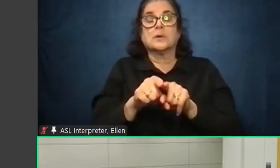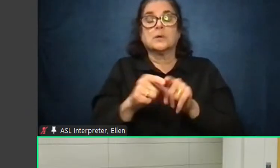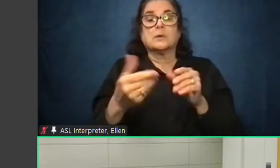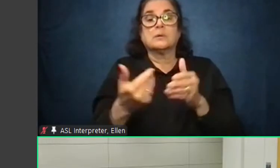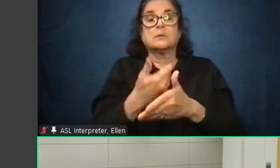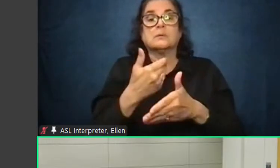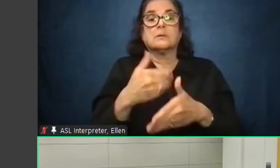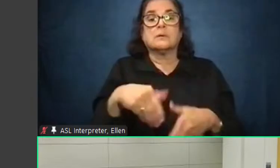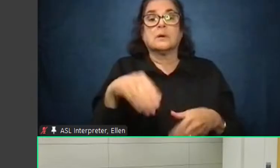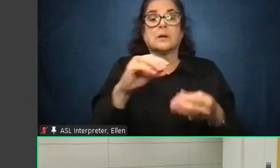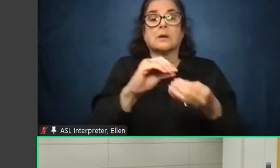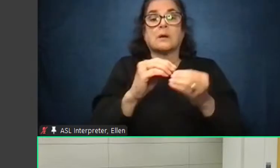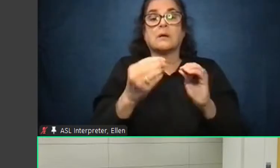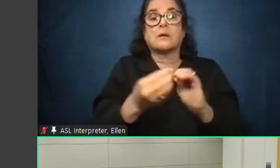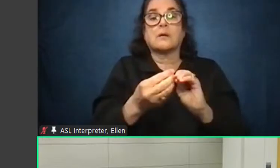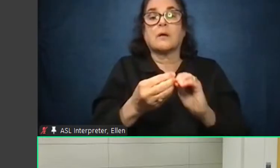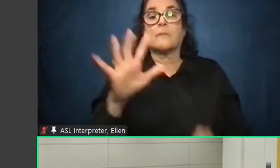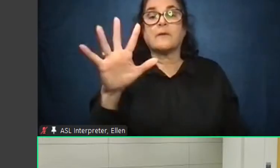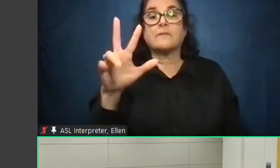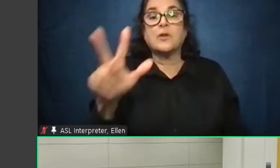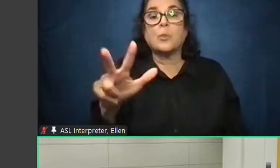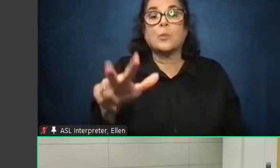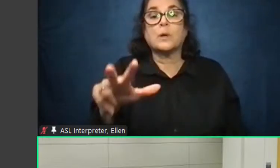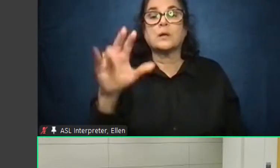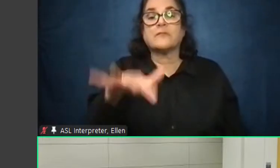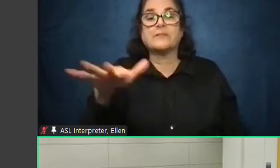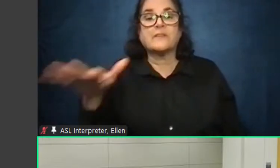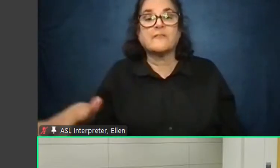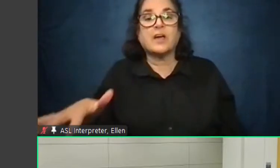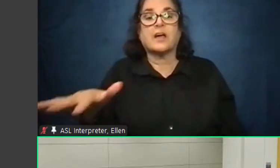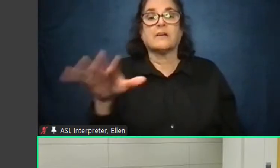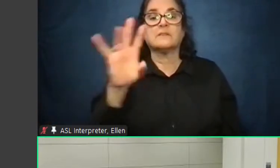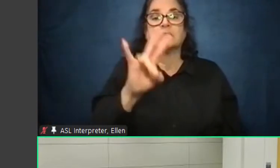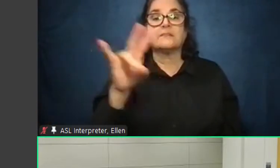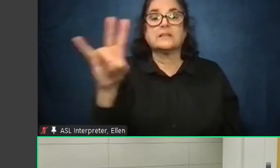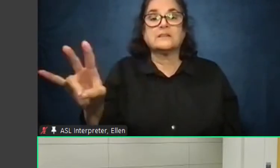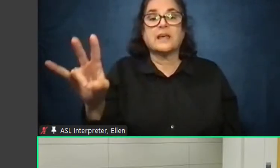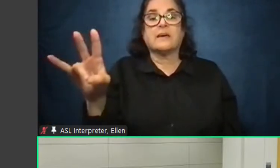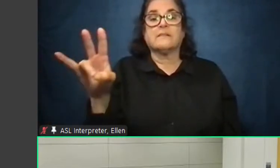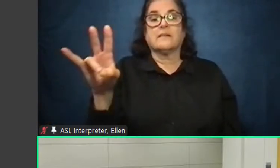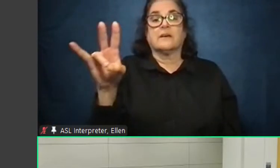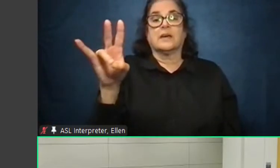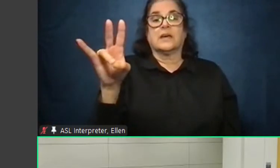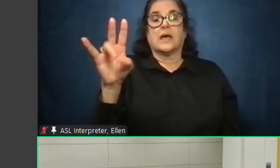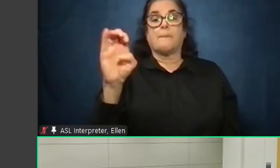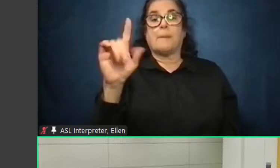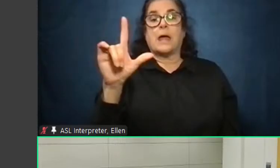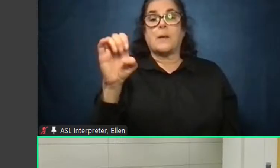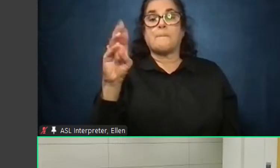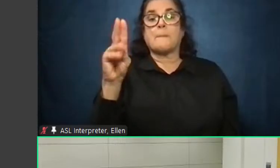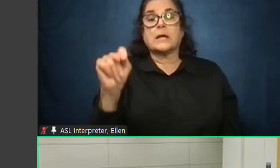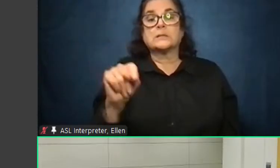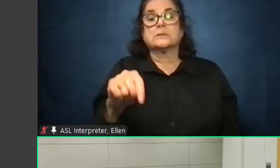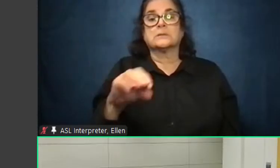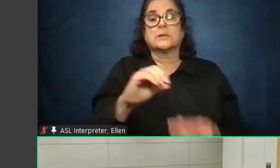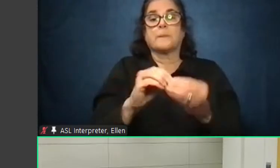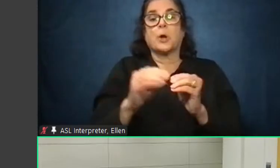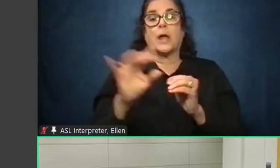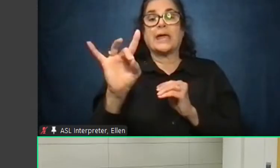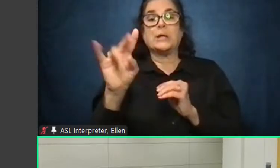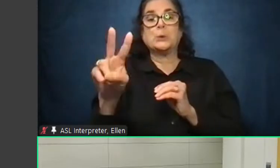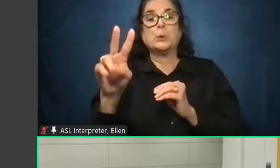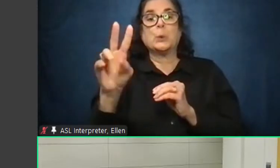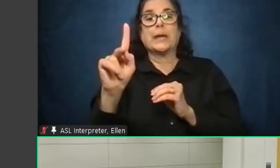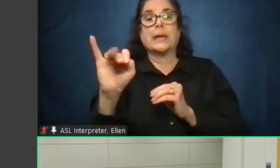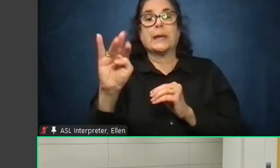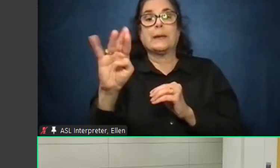55, Garfield, number 77, Belmont, and number 82, Kimball and Homan. And this concludes my facility report.